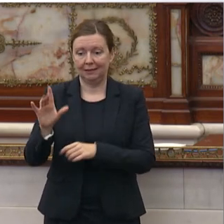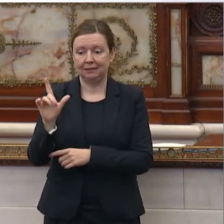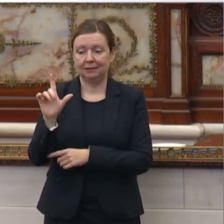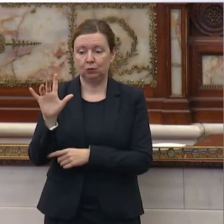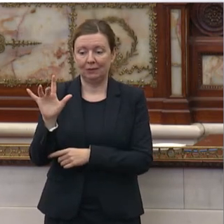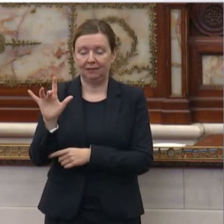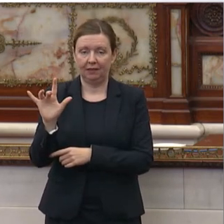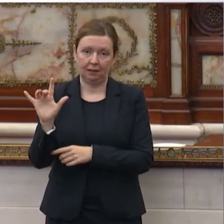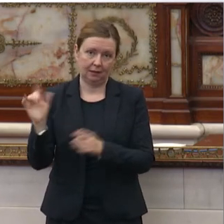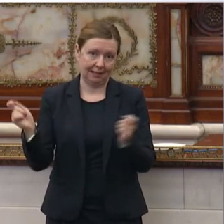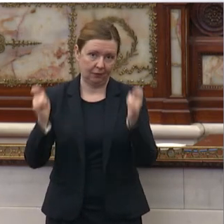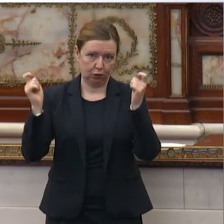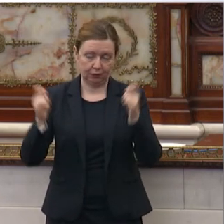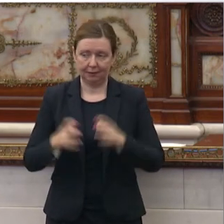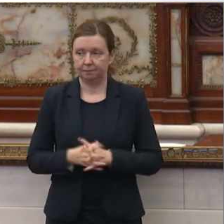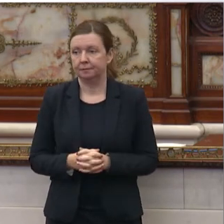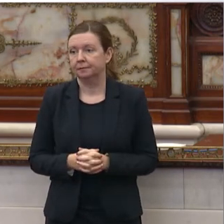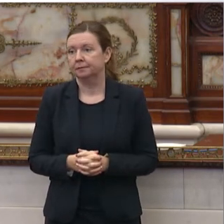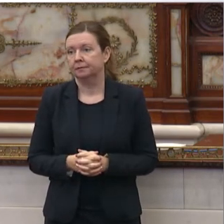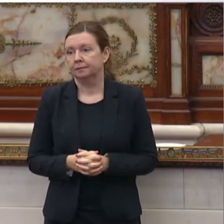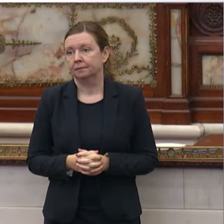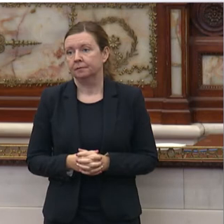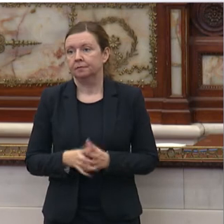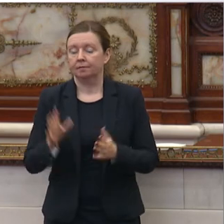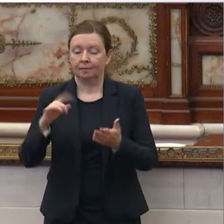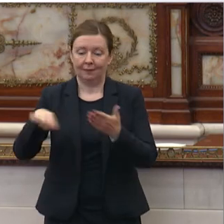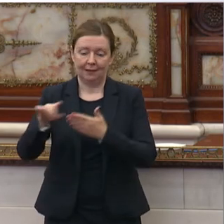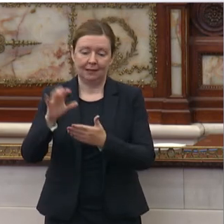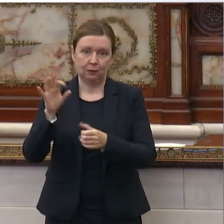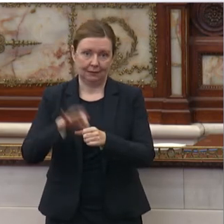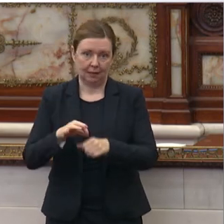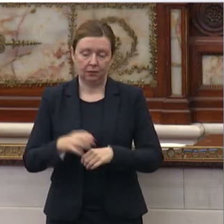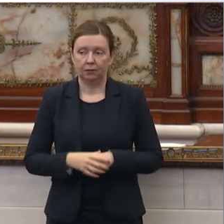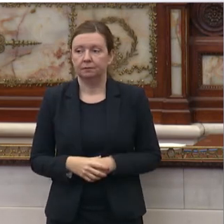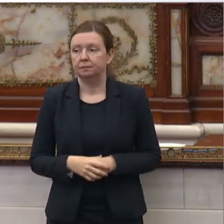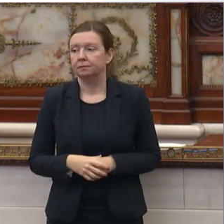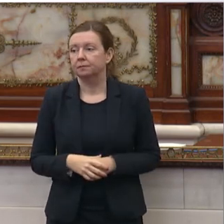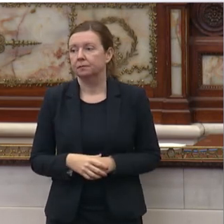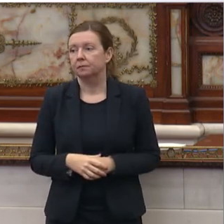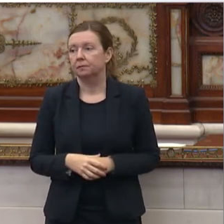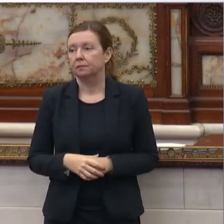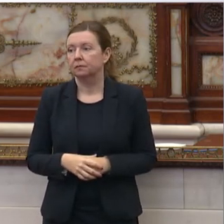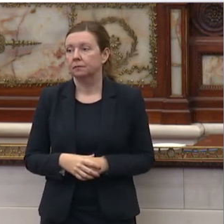25th anniversary. That will be on next week's calendar.